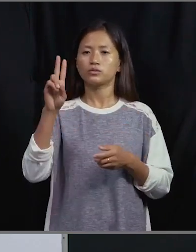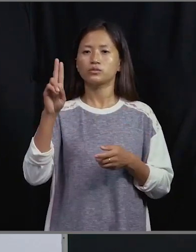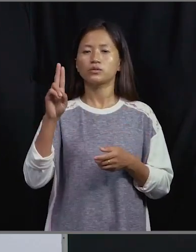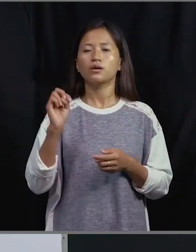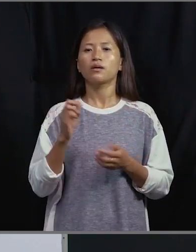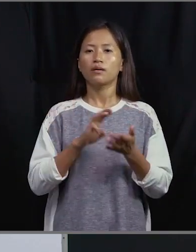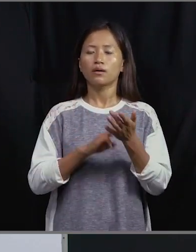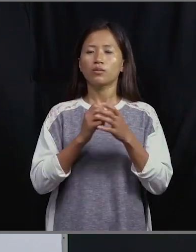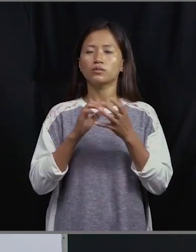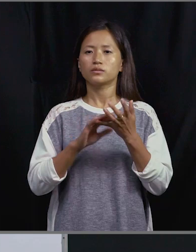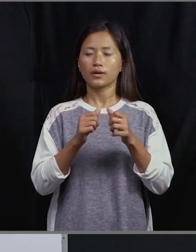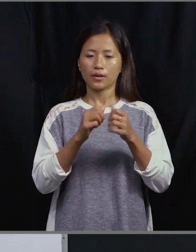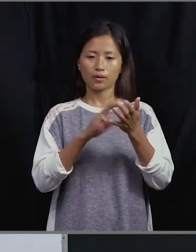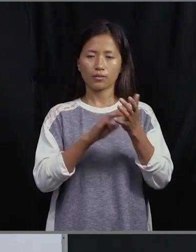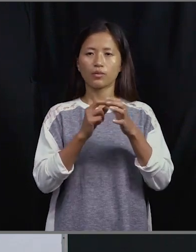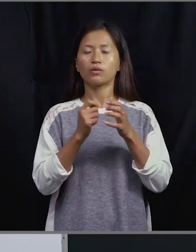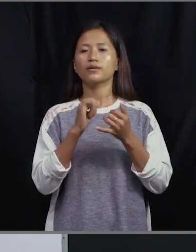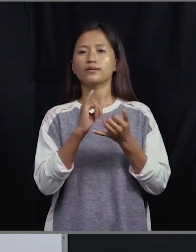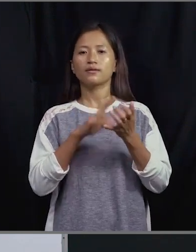of ammonia.